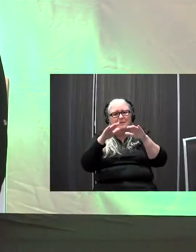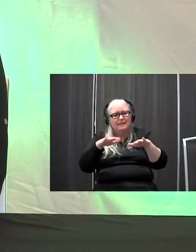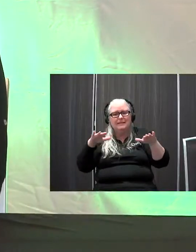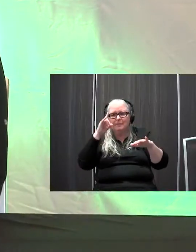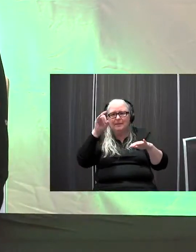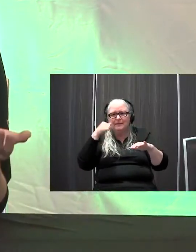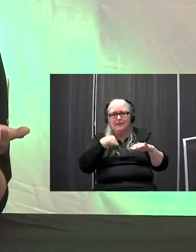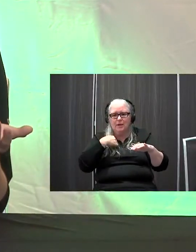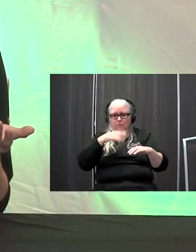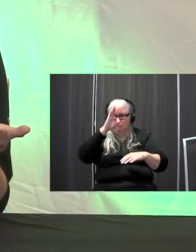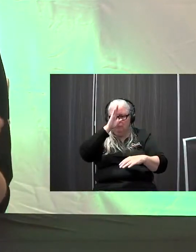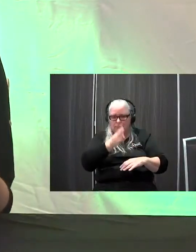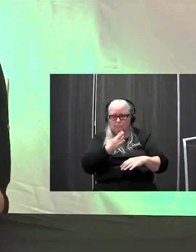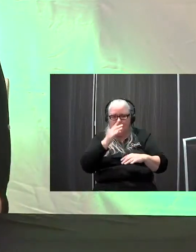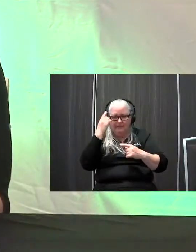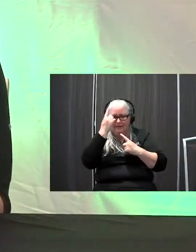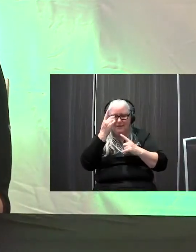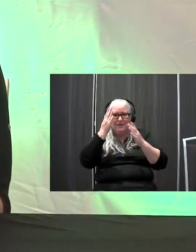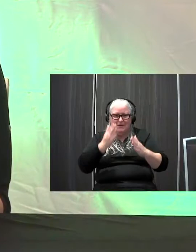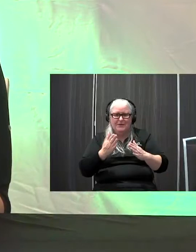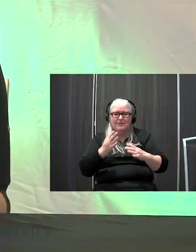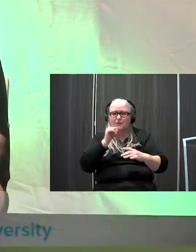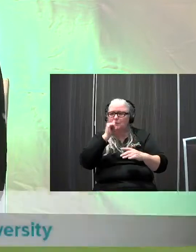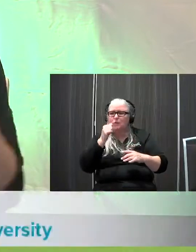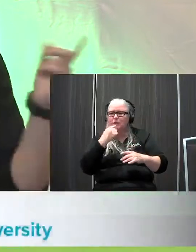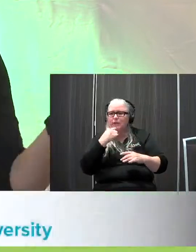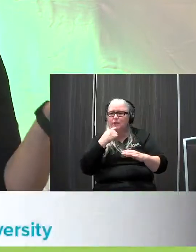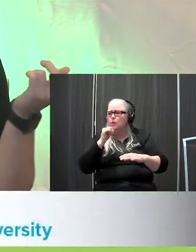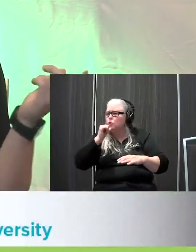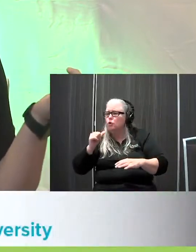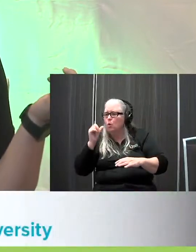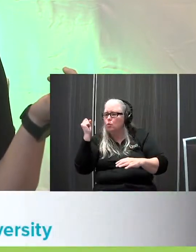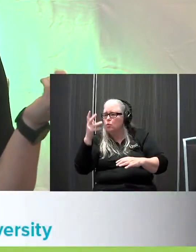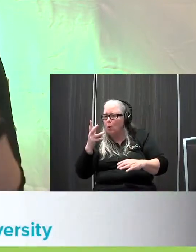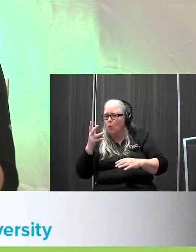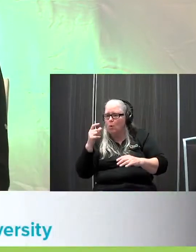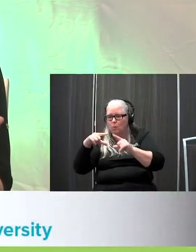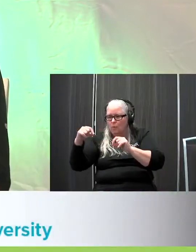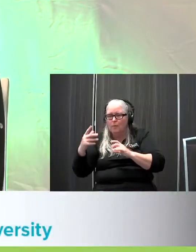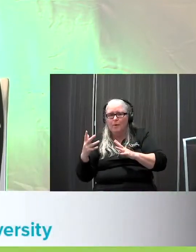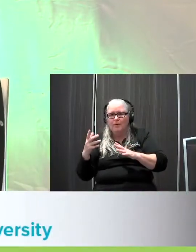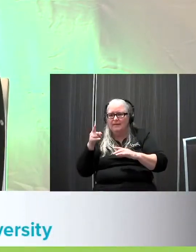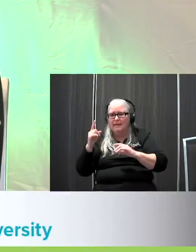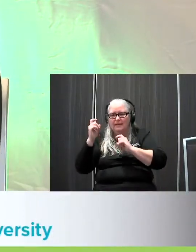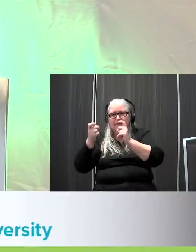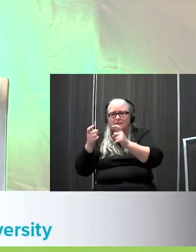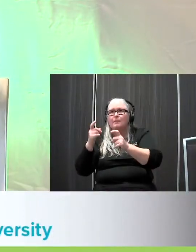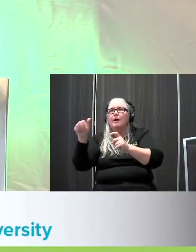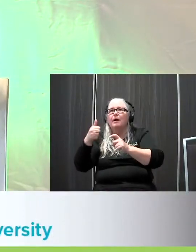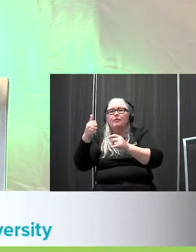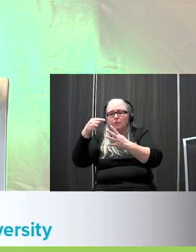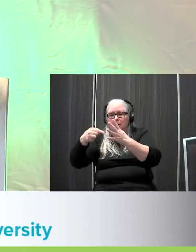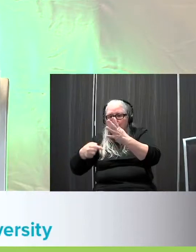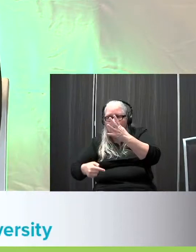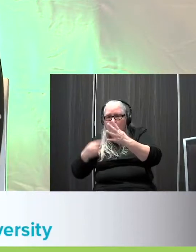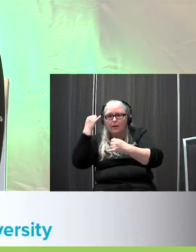thinkers. So if you just say, don't throw the remote, that gives them hundreds of possibilities for what to do. So the more explicit that we can